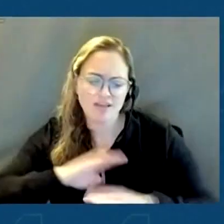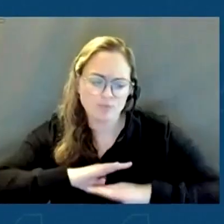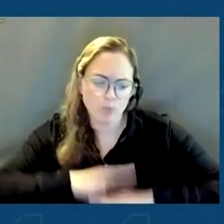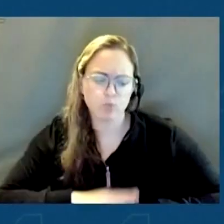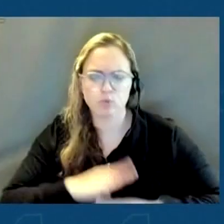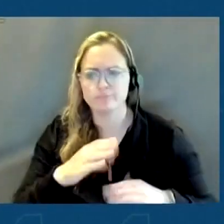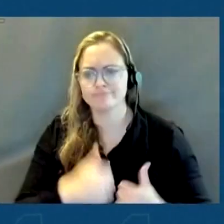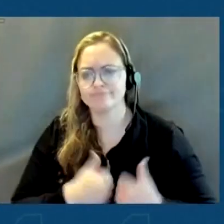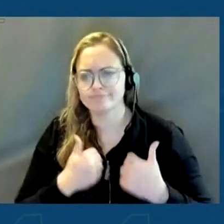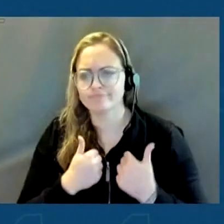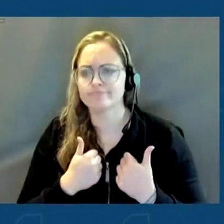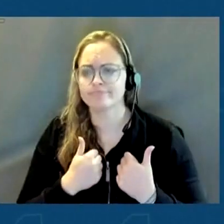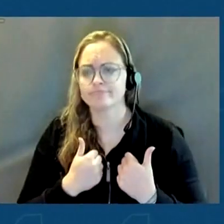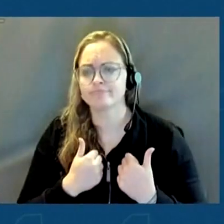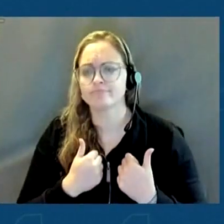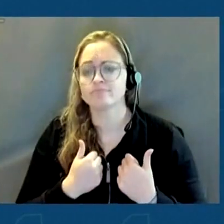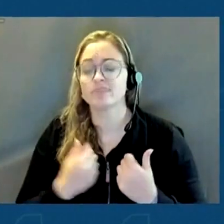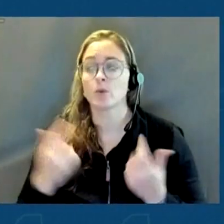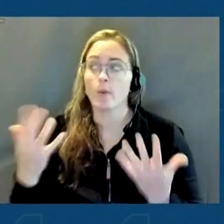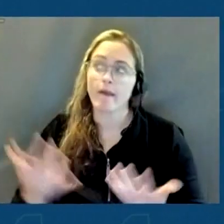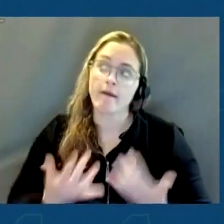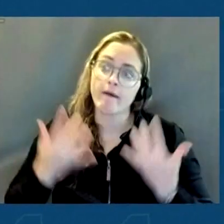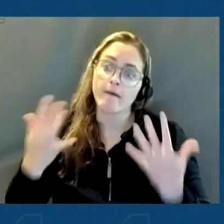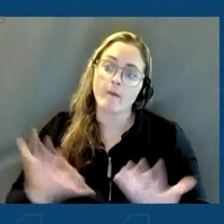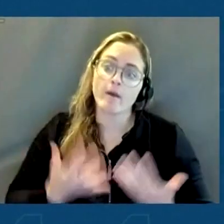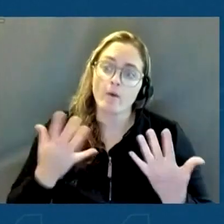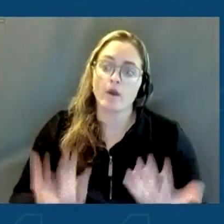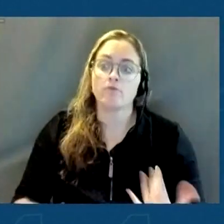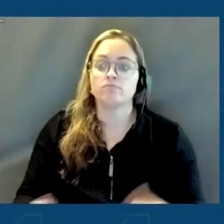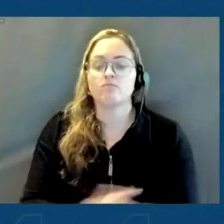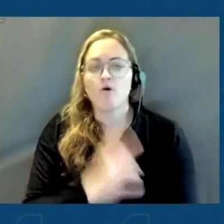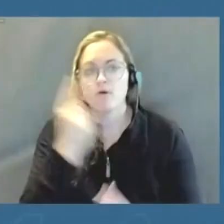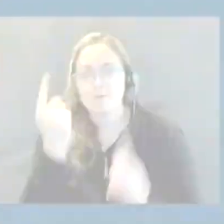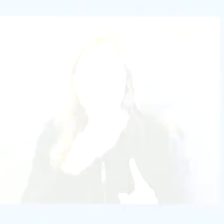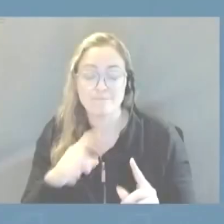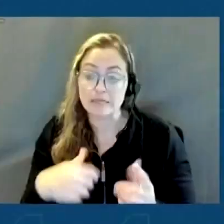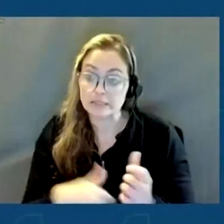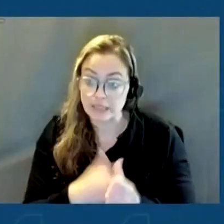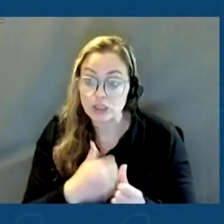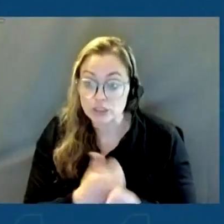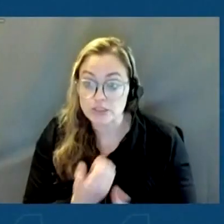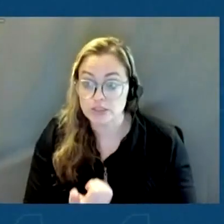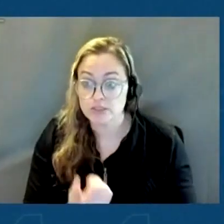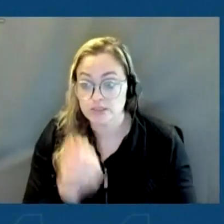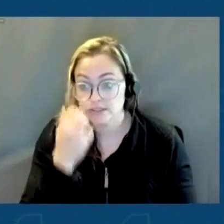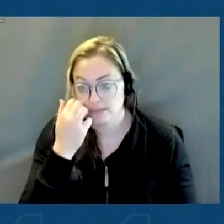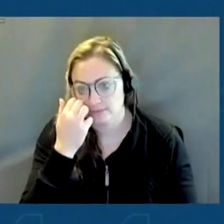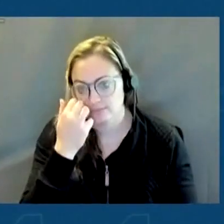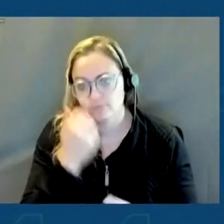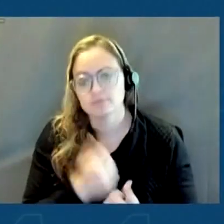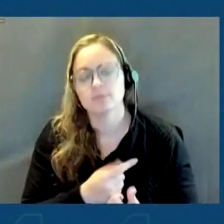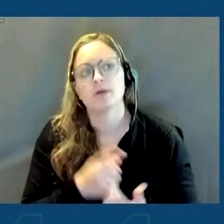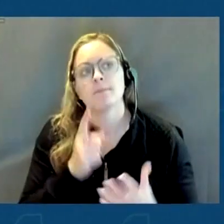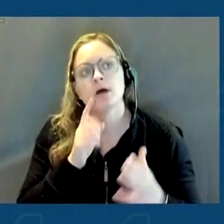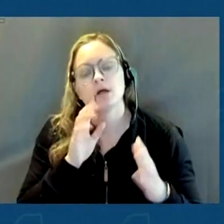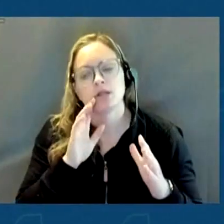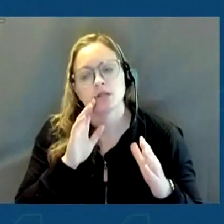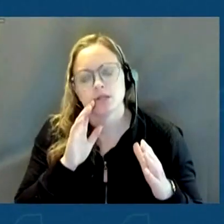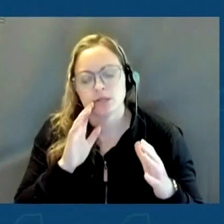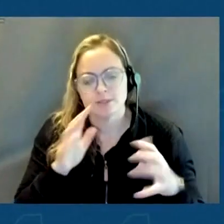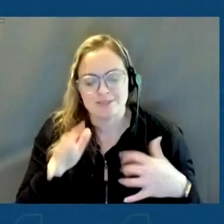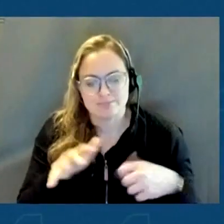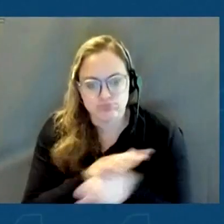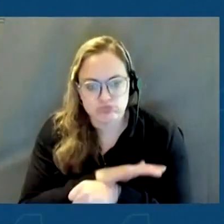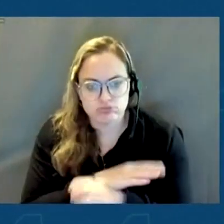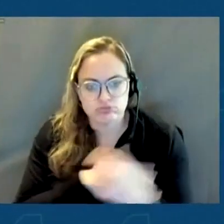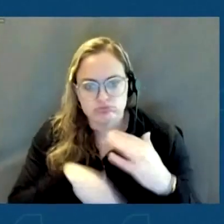was coming for a long time, but it was a thoughtful, methodical process. All this concentrated activity,